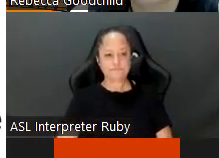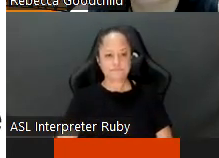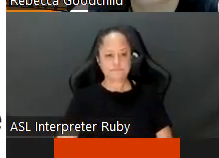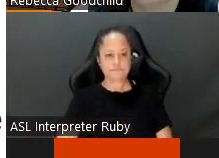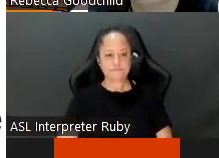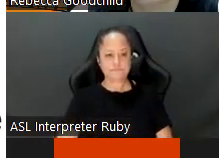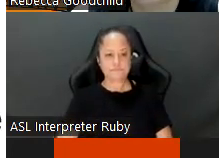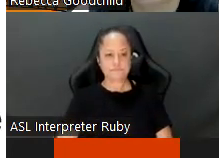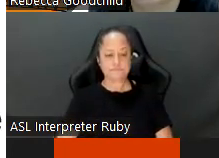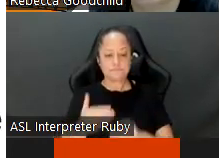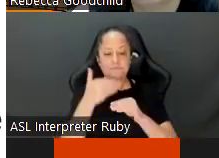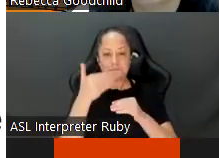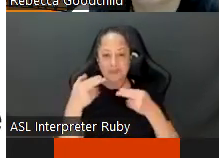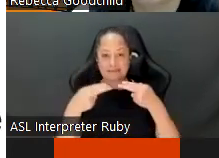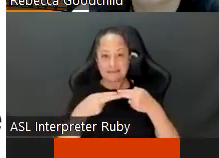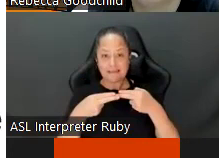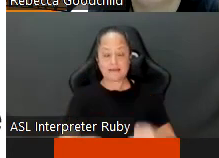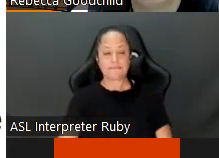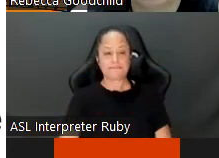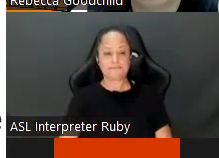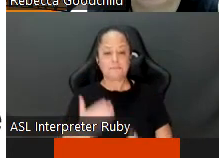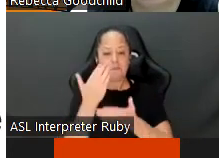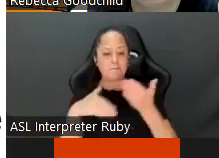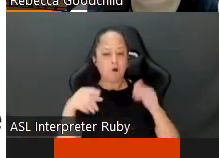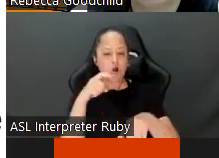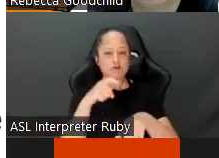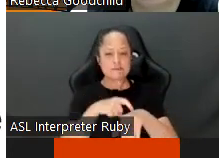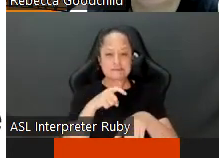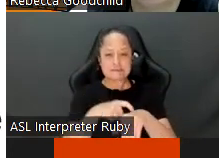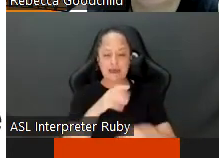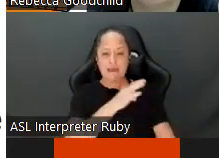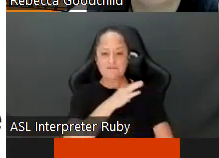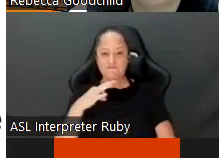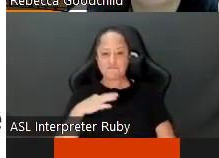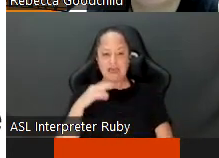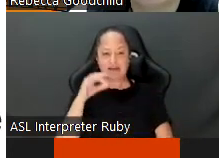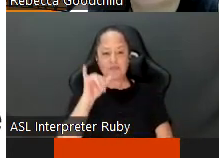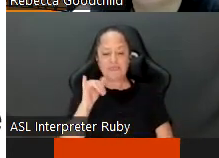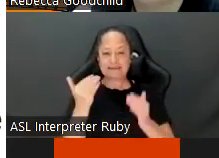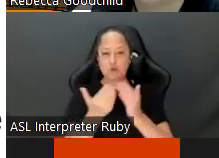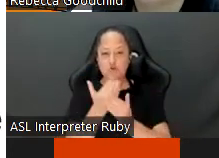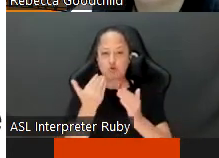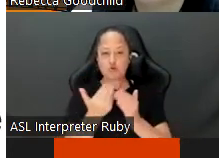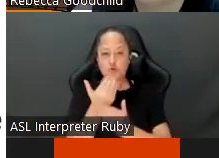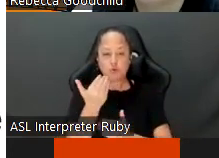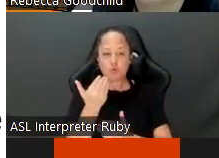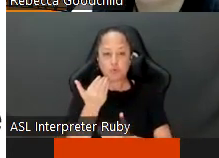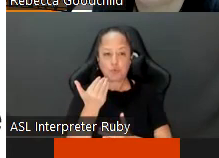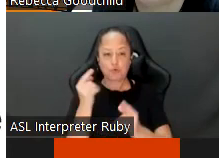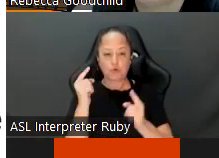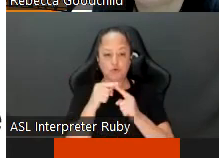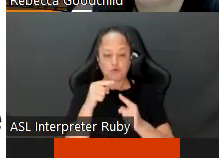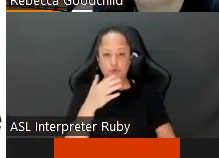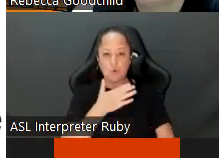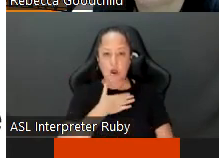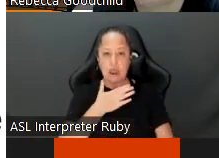Go ahead to the next slide for me. Oh, part-time, you already, for part-time faculty, and this is new to